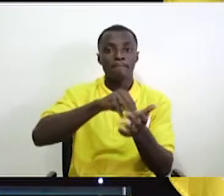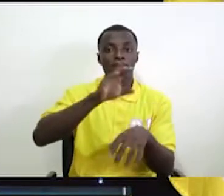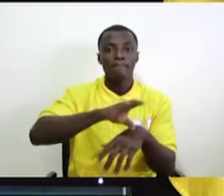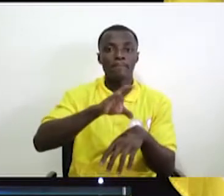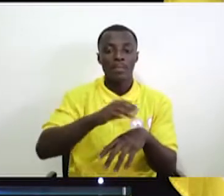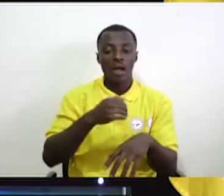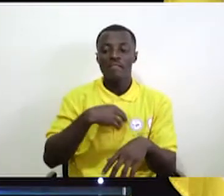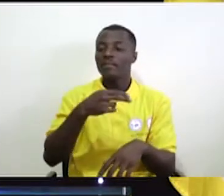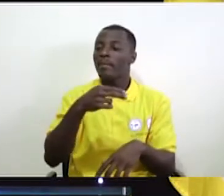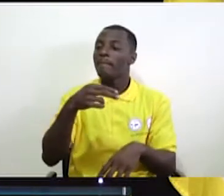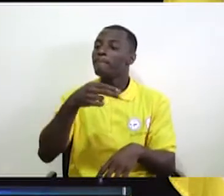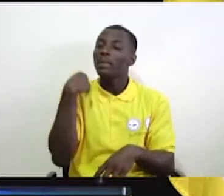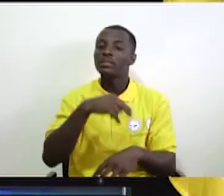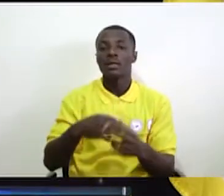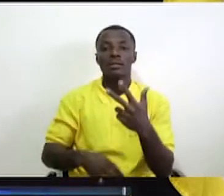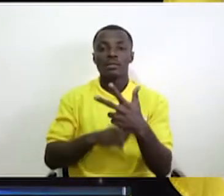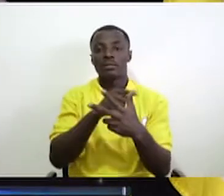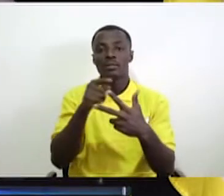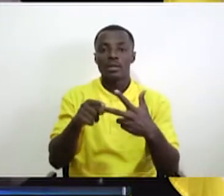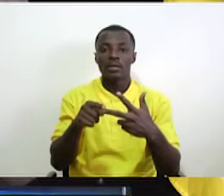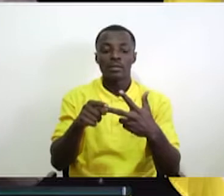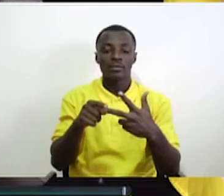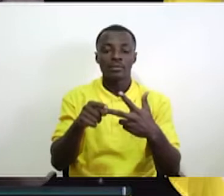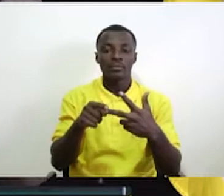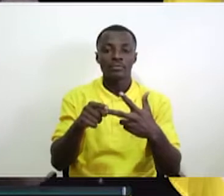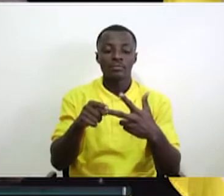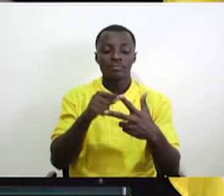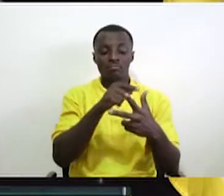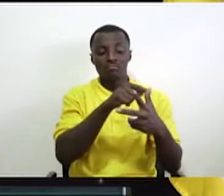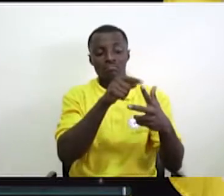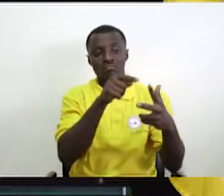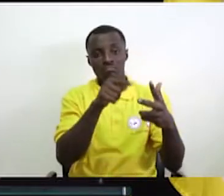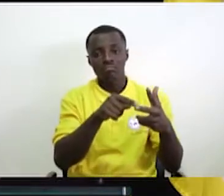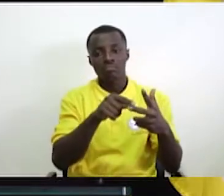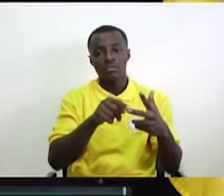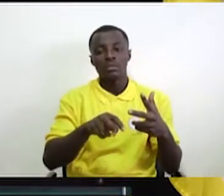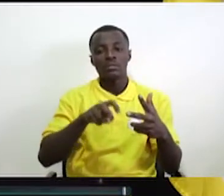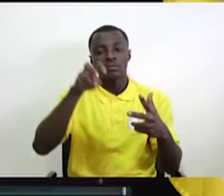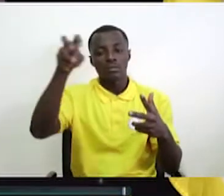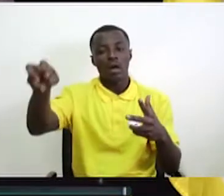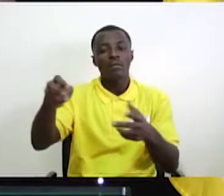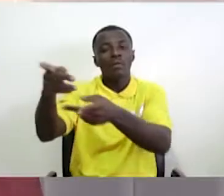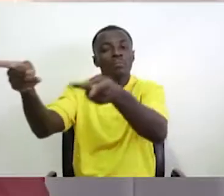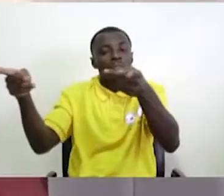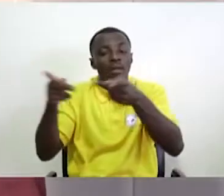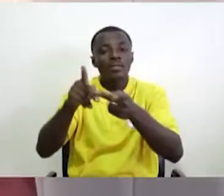to the Fiji Island to evangelize in the 19th century, 1837.